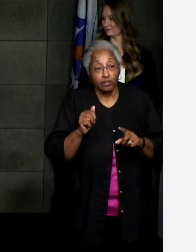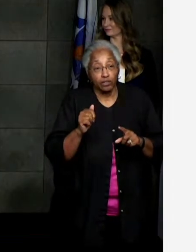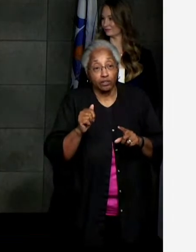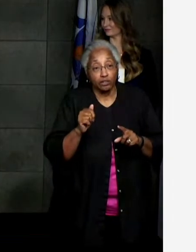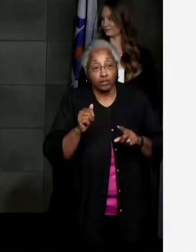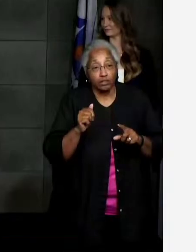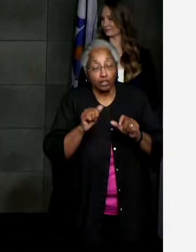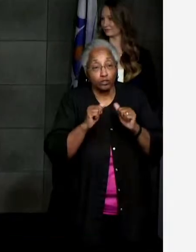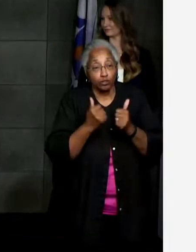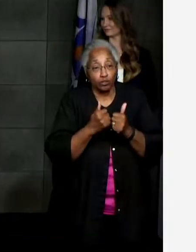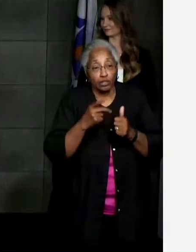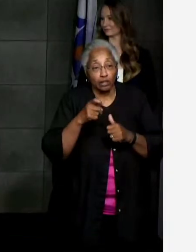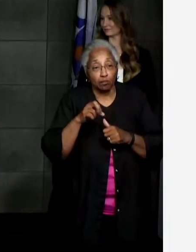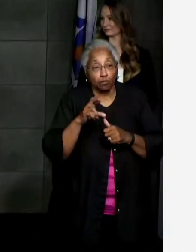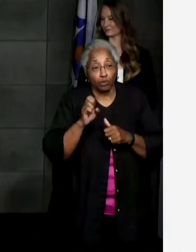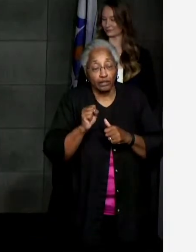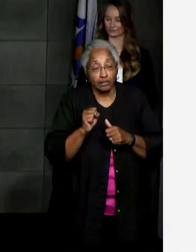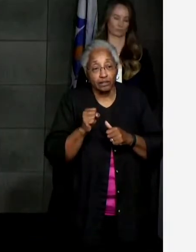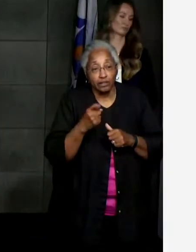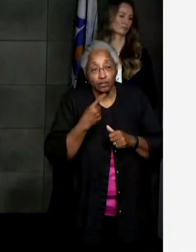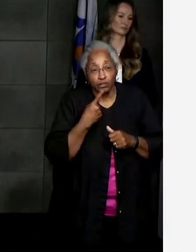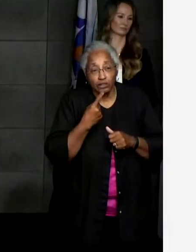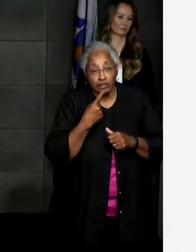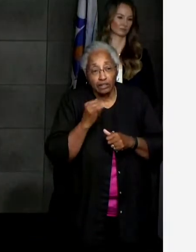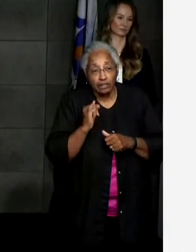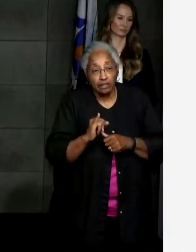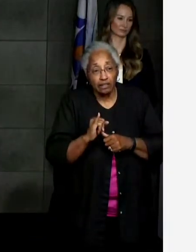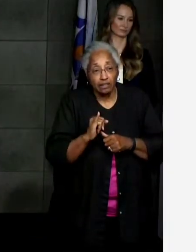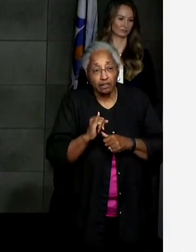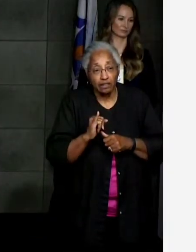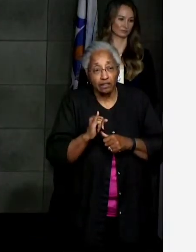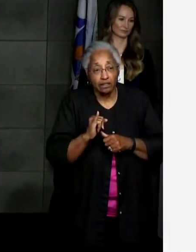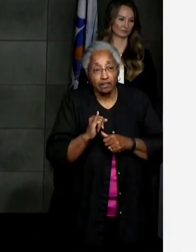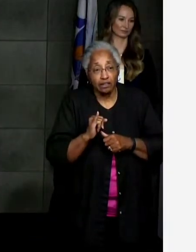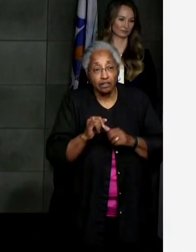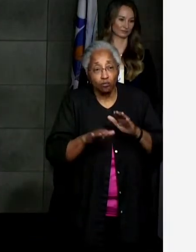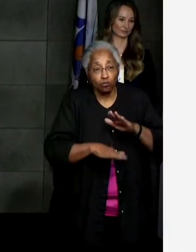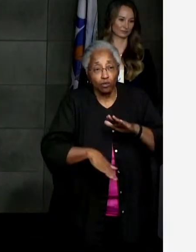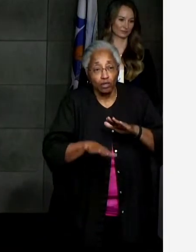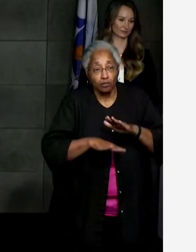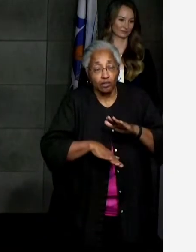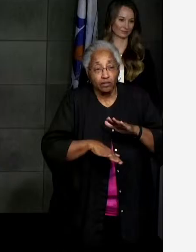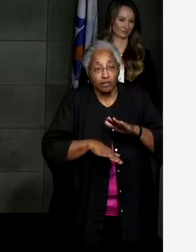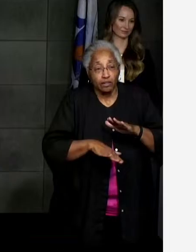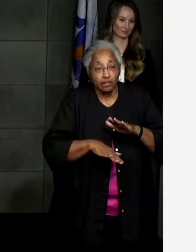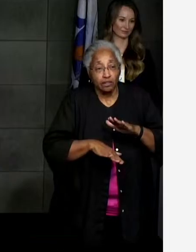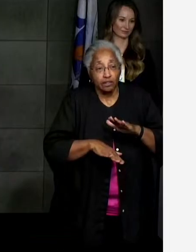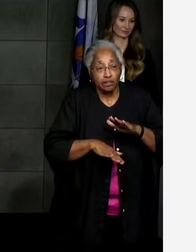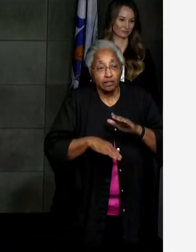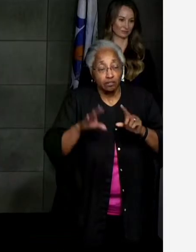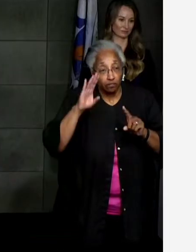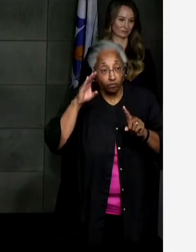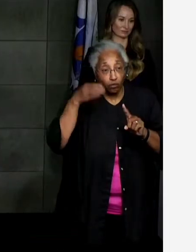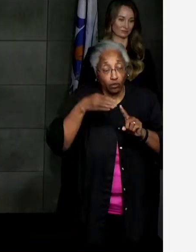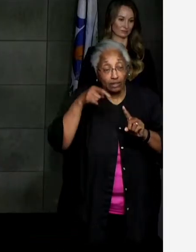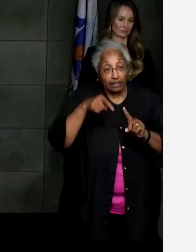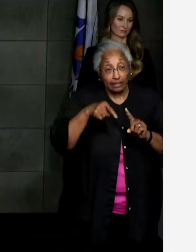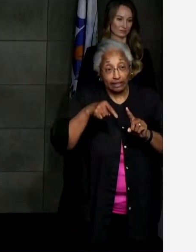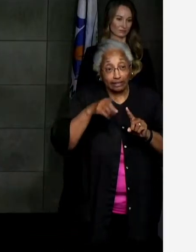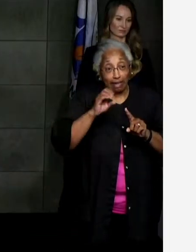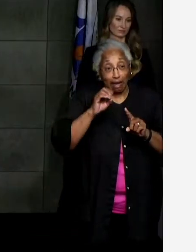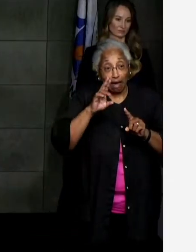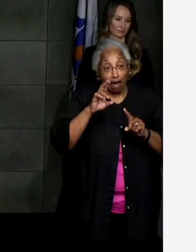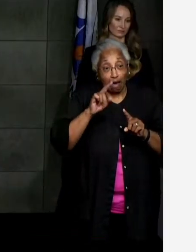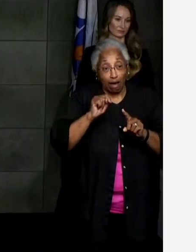like to know, you mentioned that the primary driver of this particular outlook is